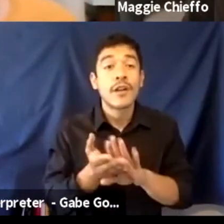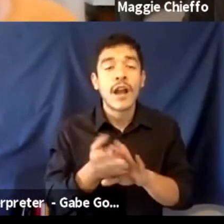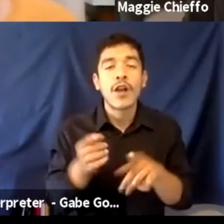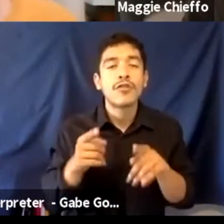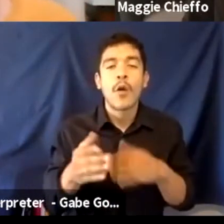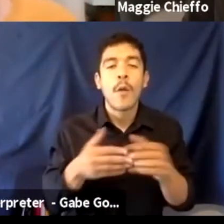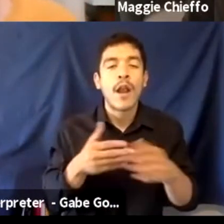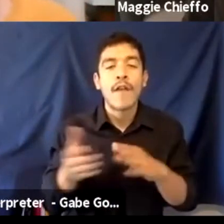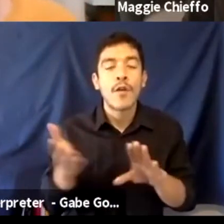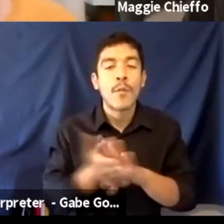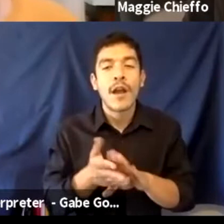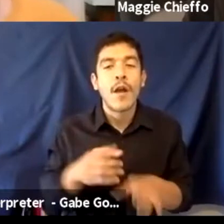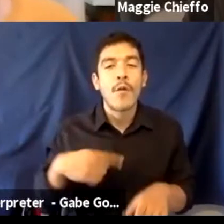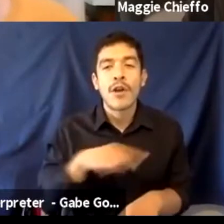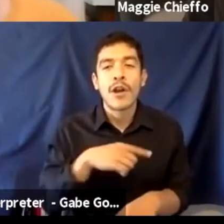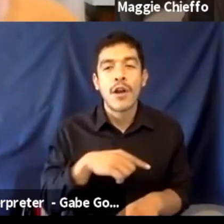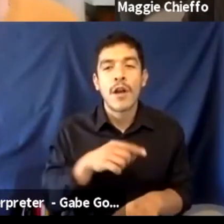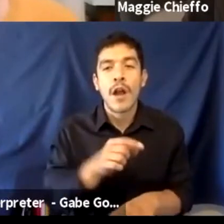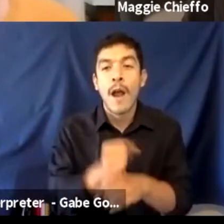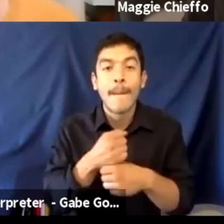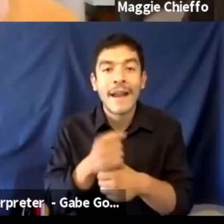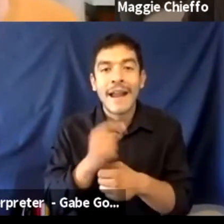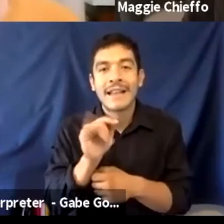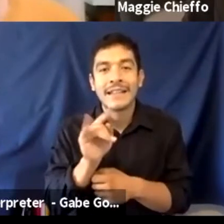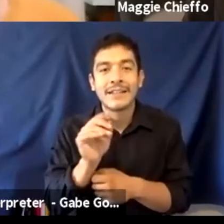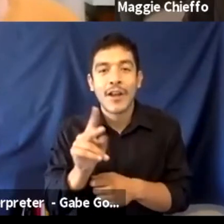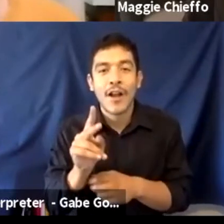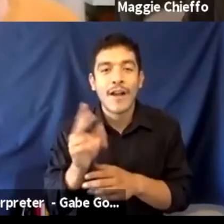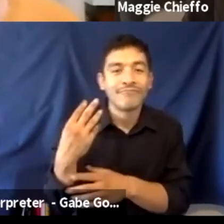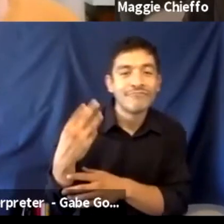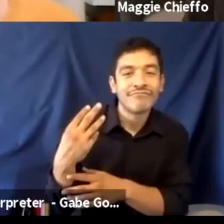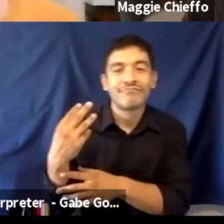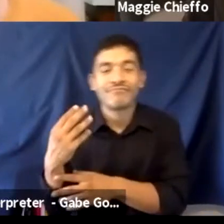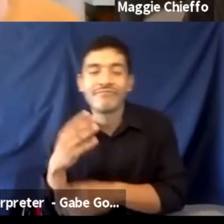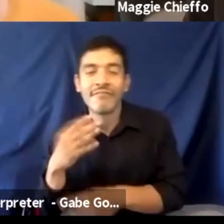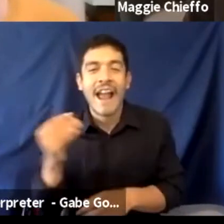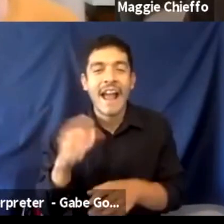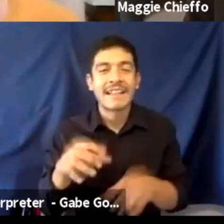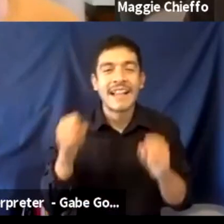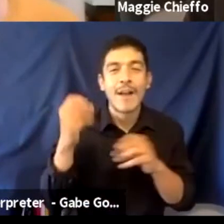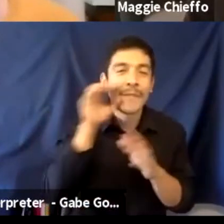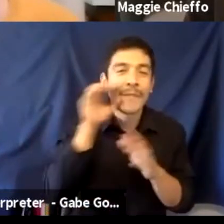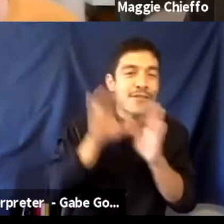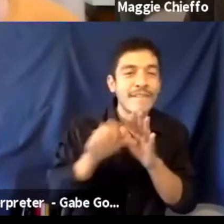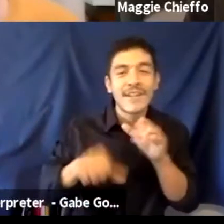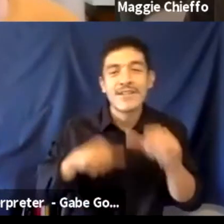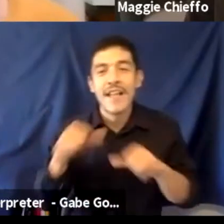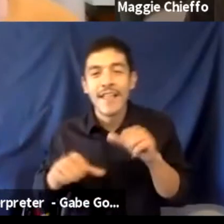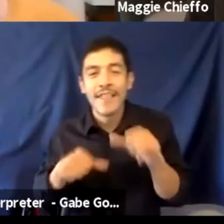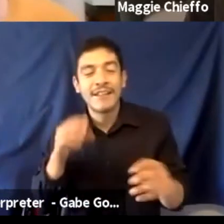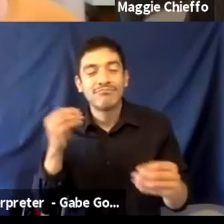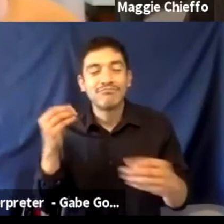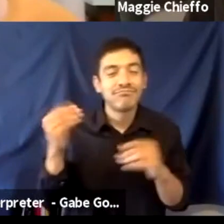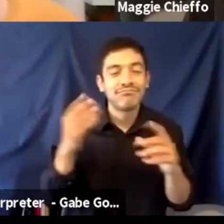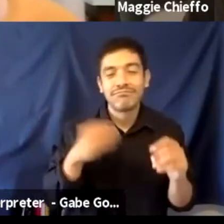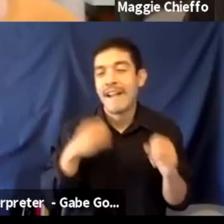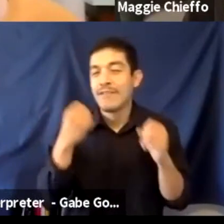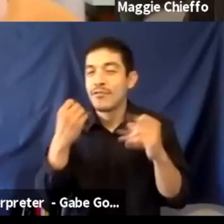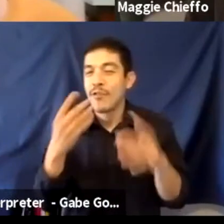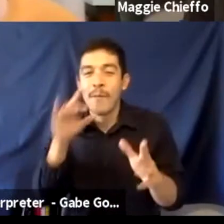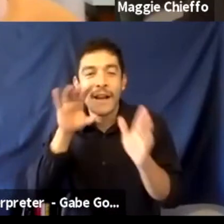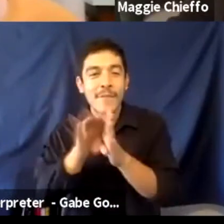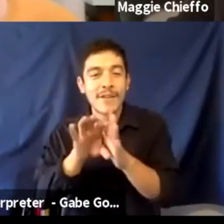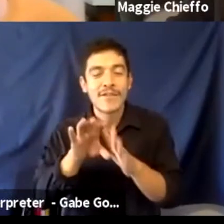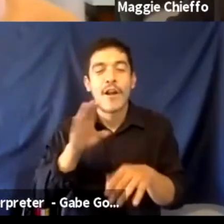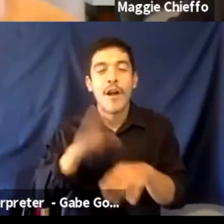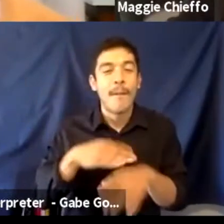breaks, we were just like making TikTok videos or just like taking photos of each other. Like I have so many photos on my phone